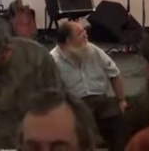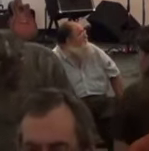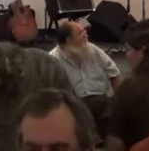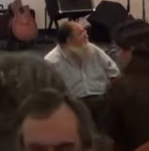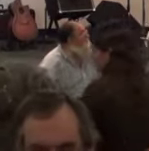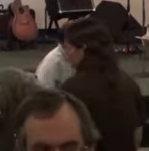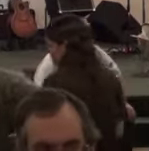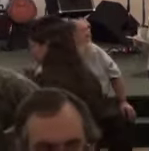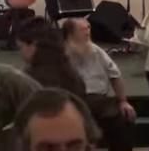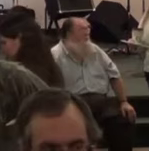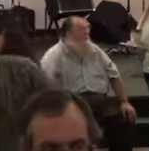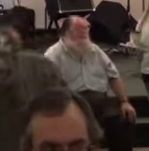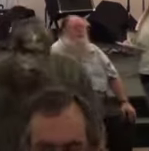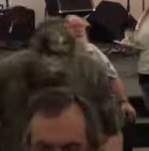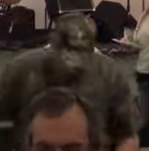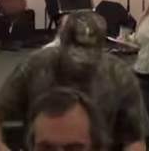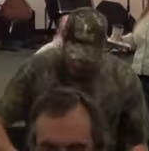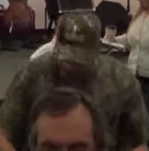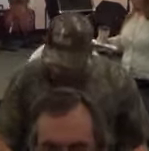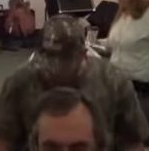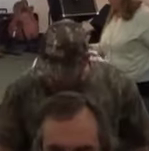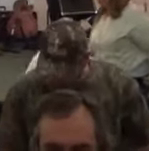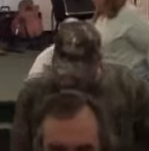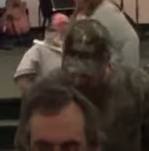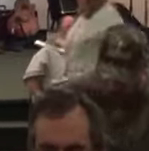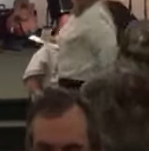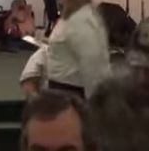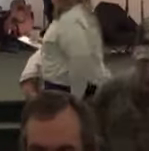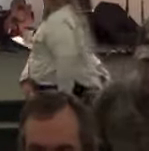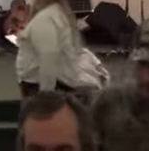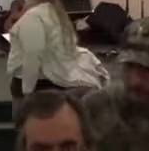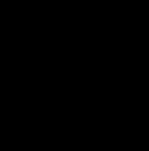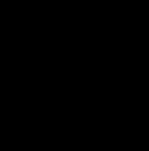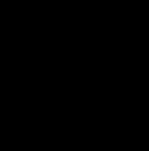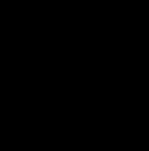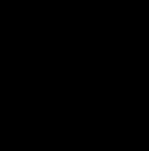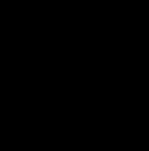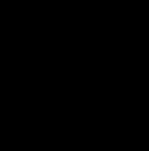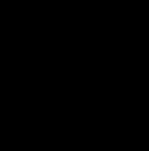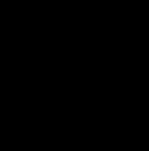Come on, Jim.